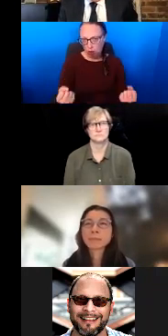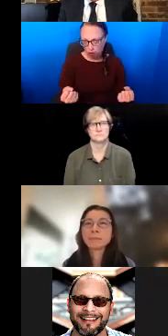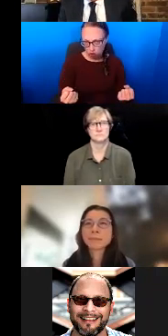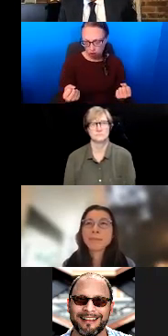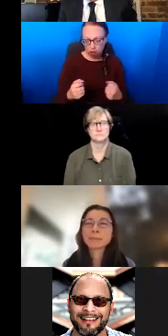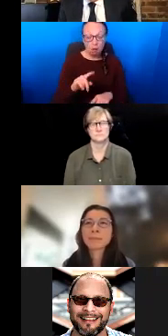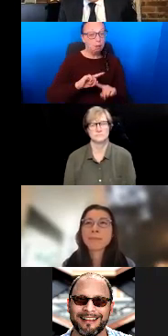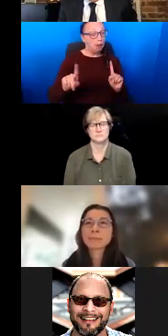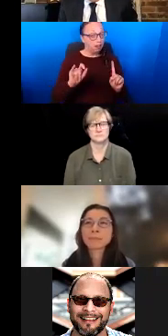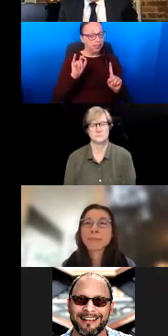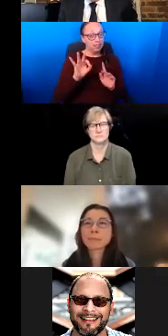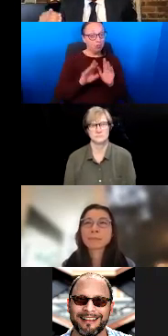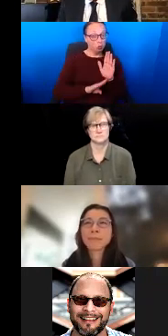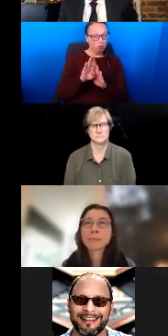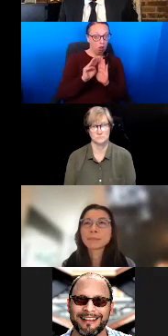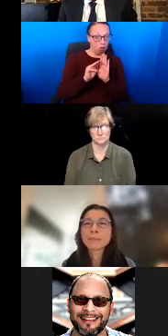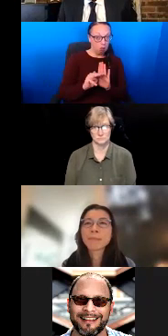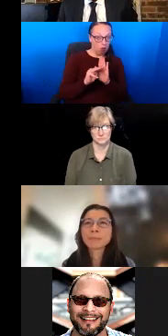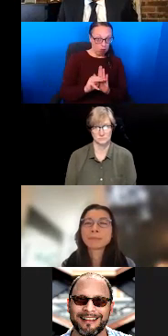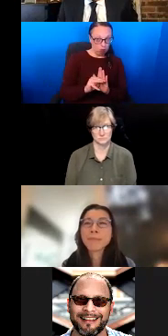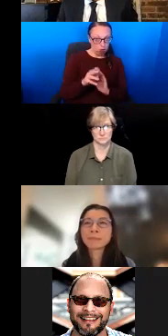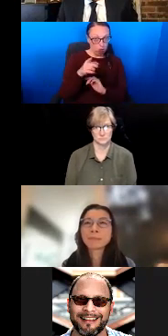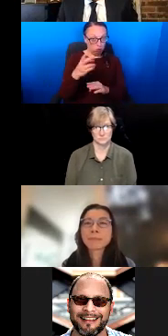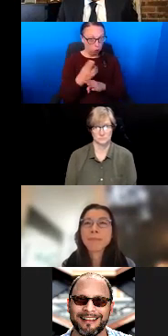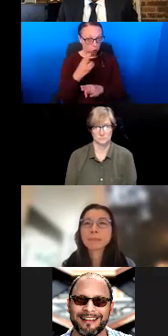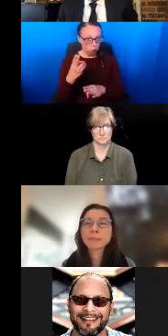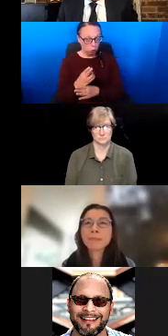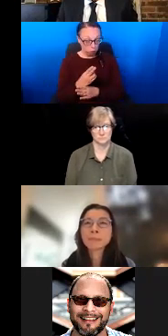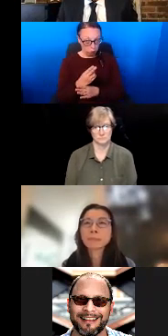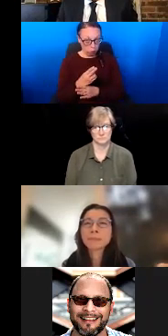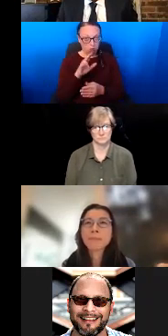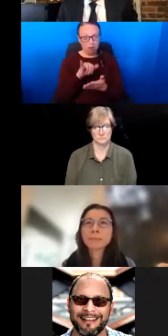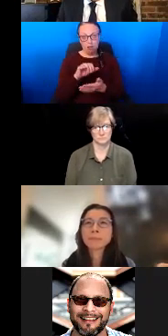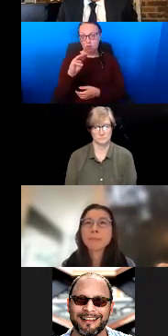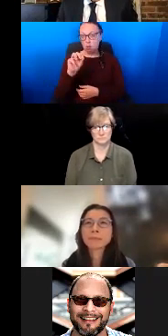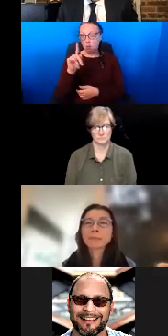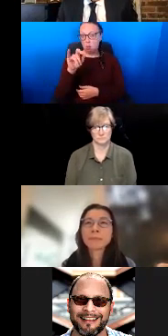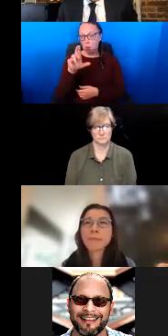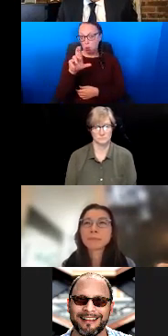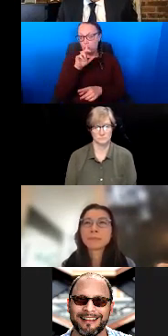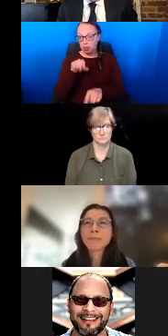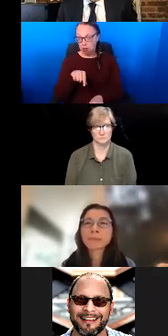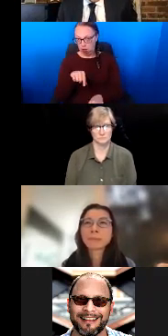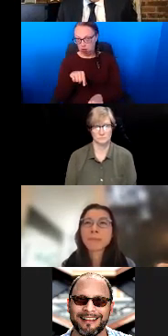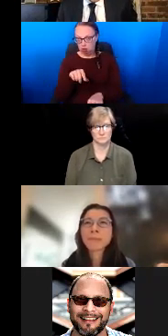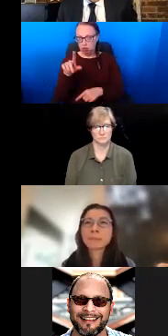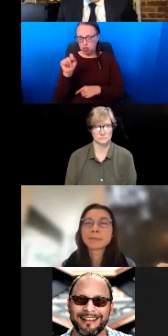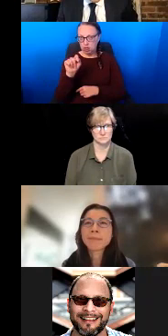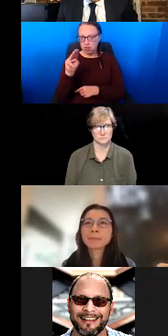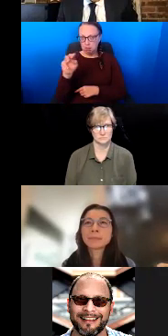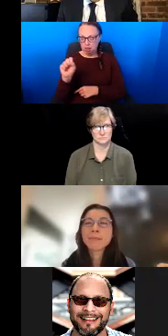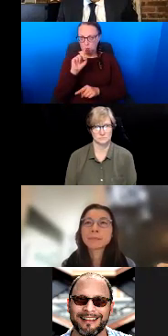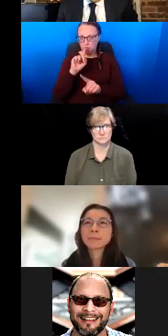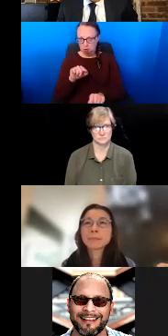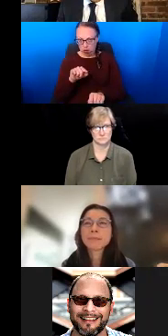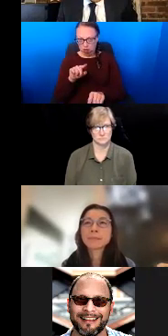you develop a model in which you use this motor response, right, this TMS response as